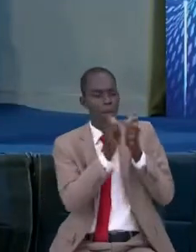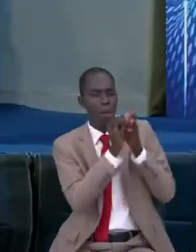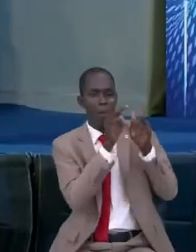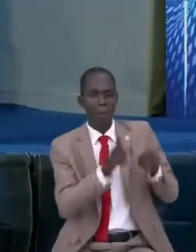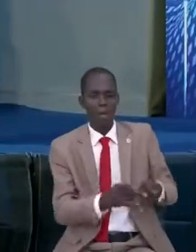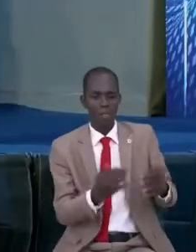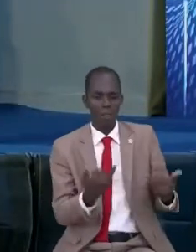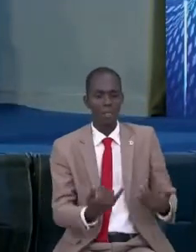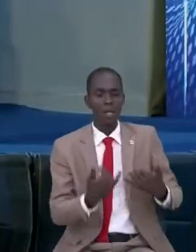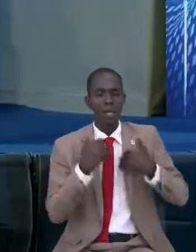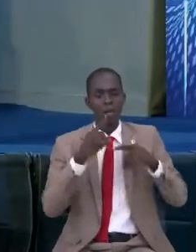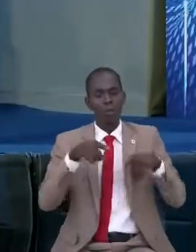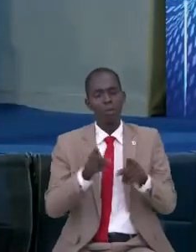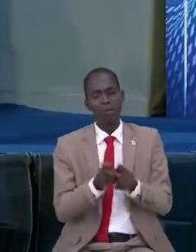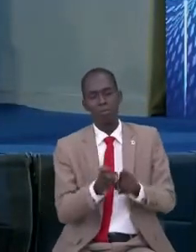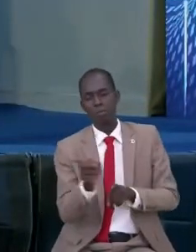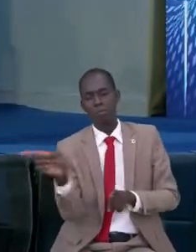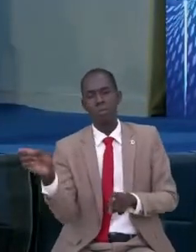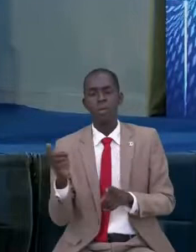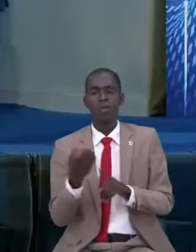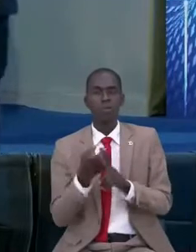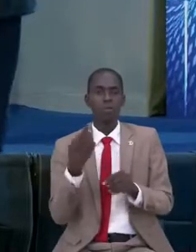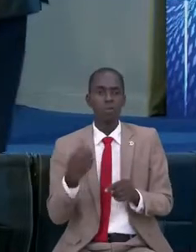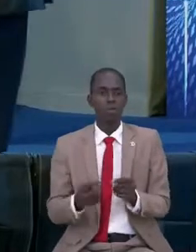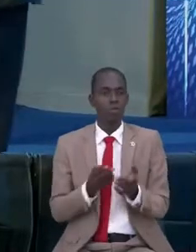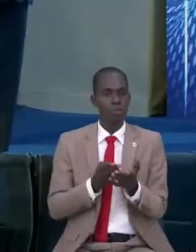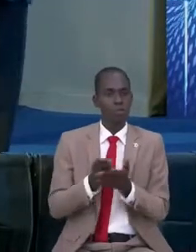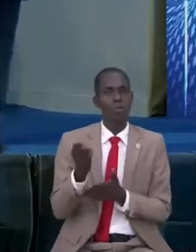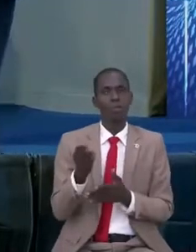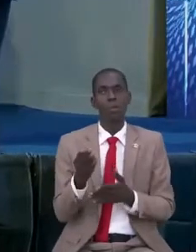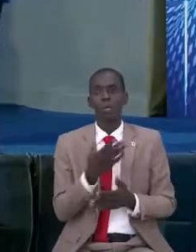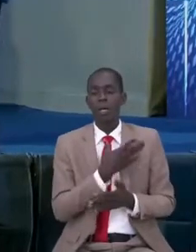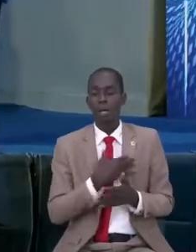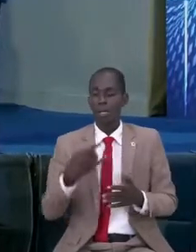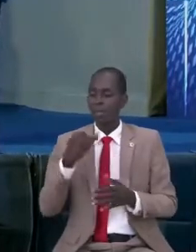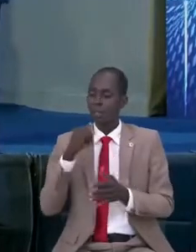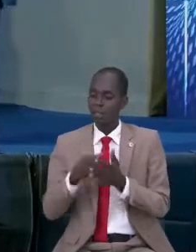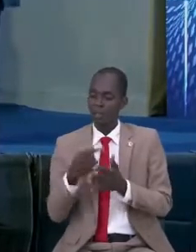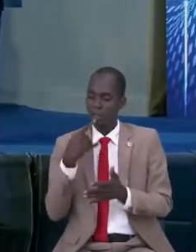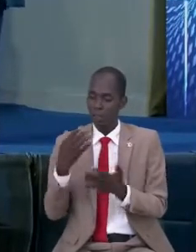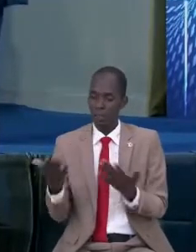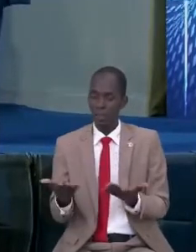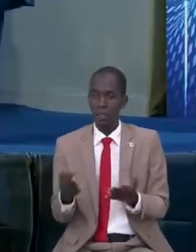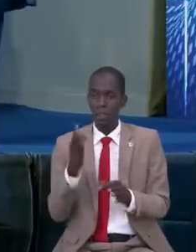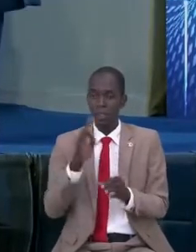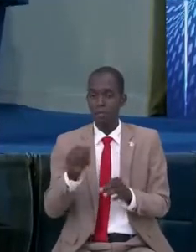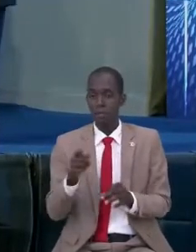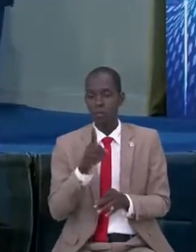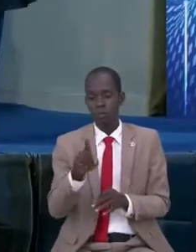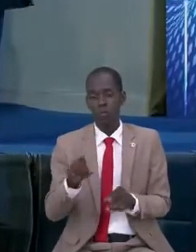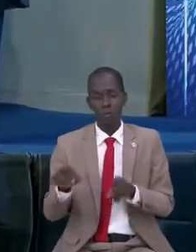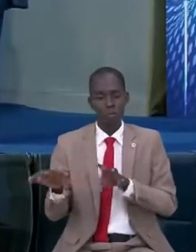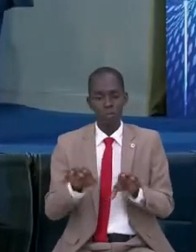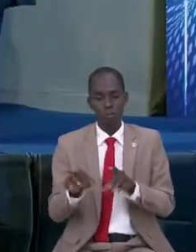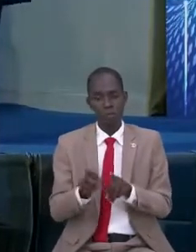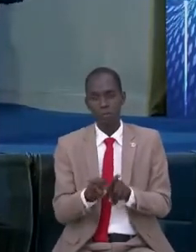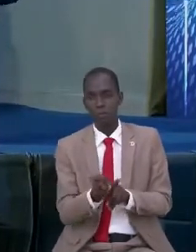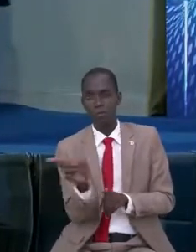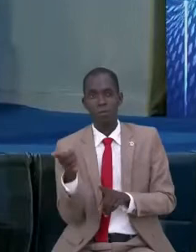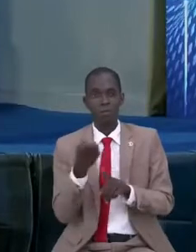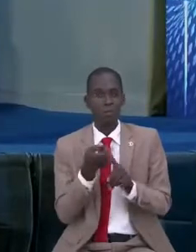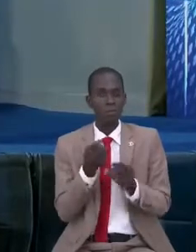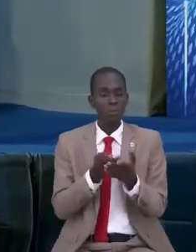from the Son, from our Savior. And it says, if any of you do err from the truth, and